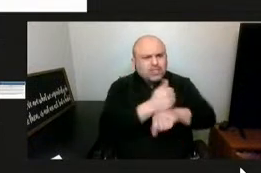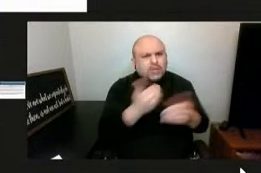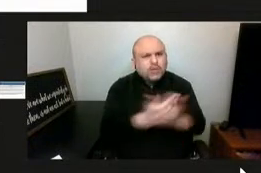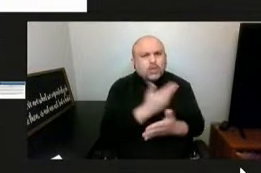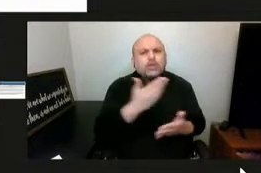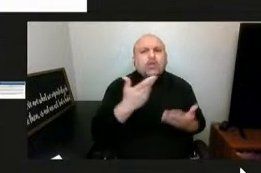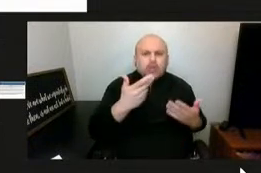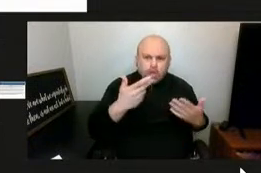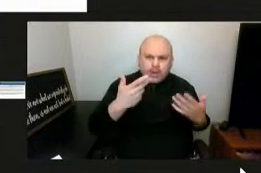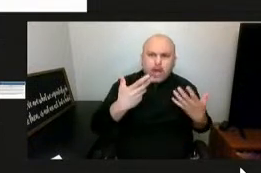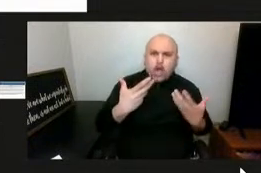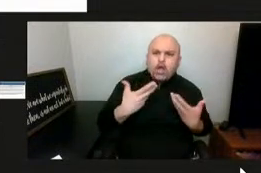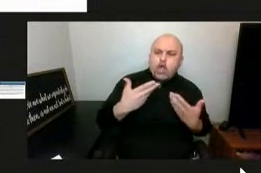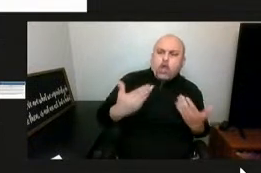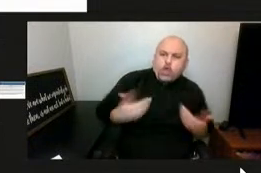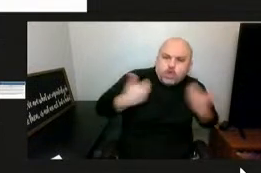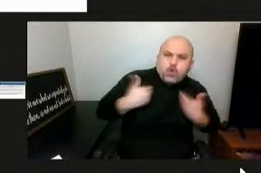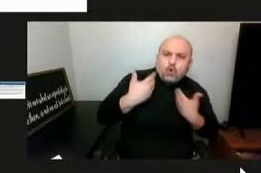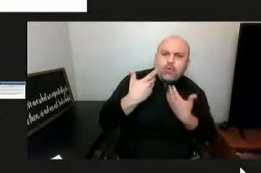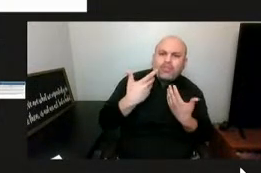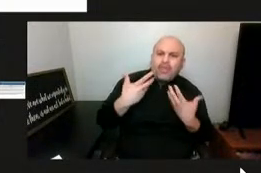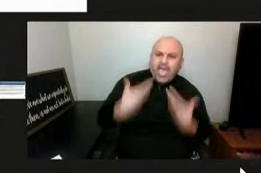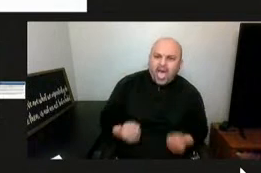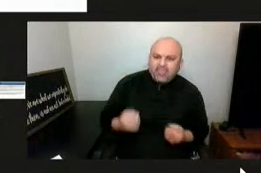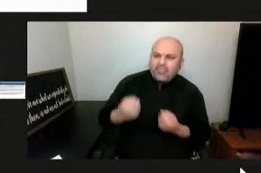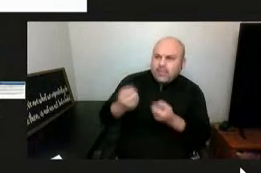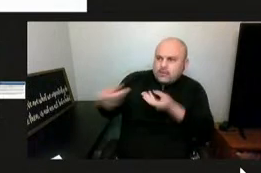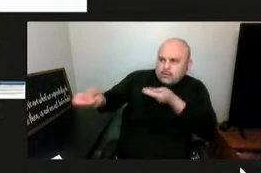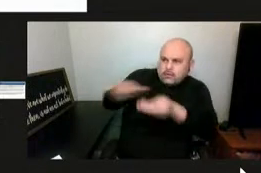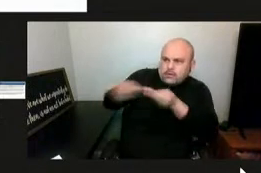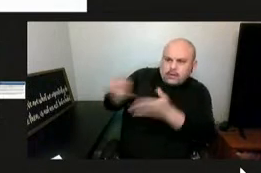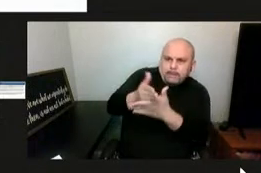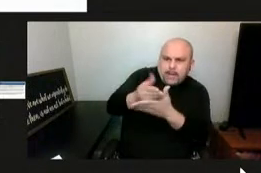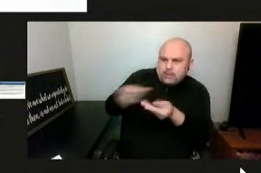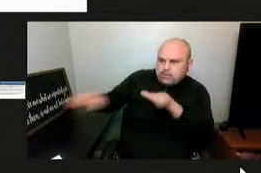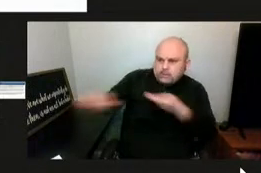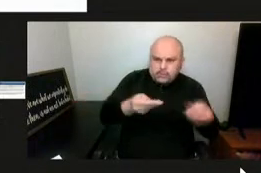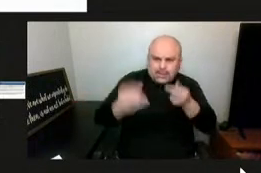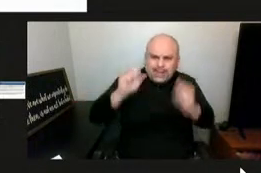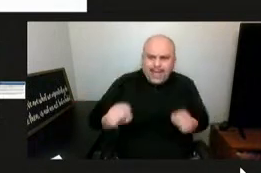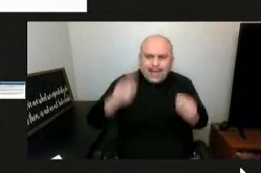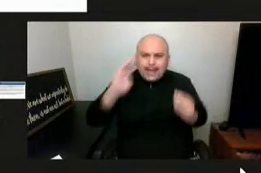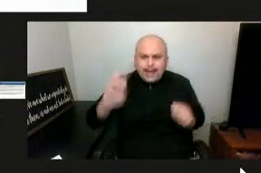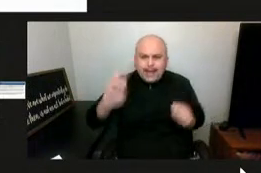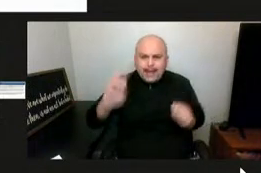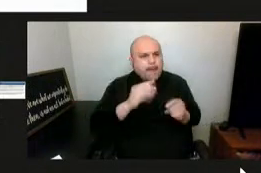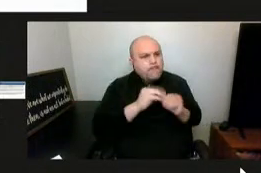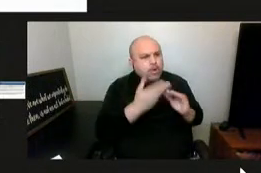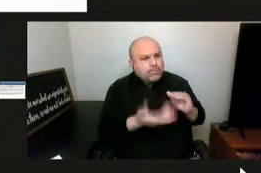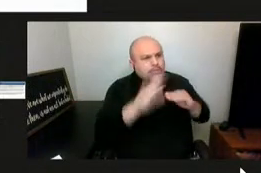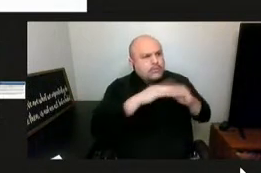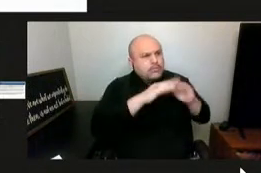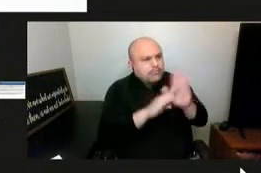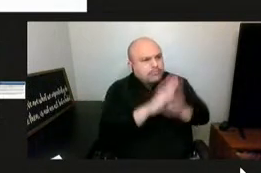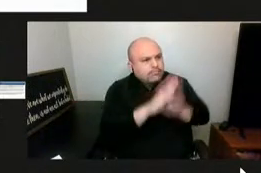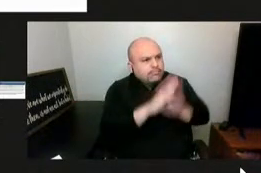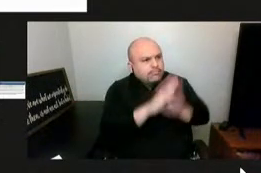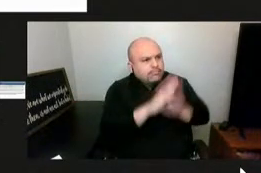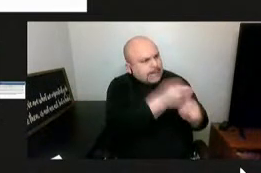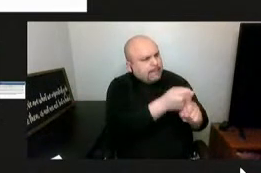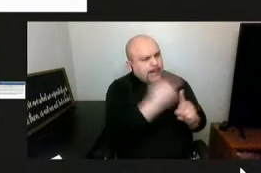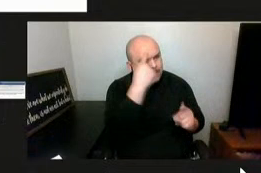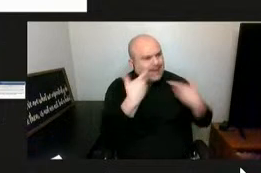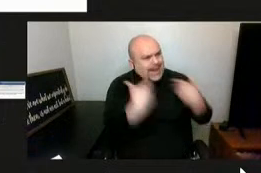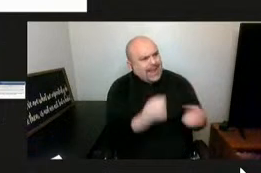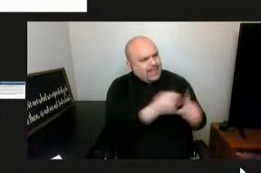work alongside the US Surgeon General so that there is uplifting of mental health impacts on